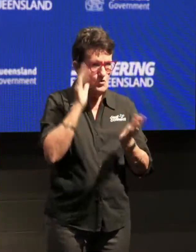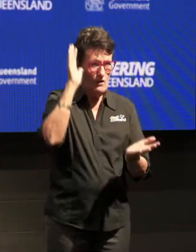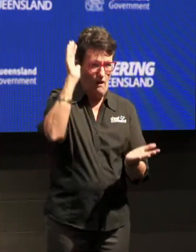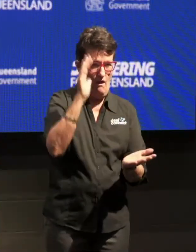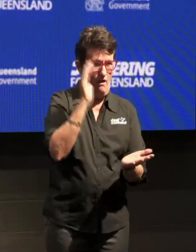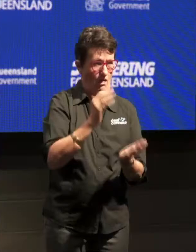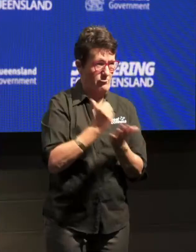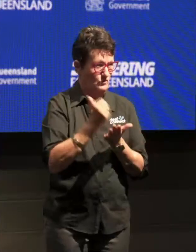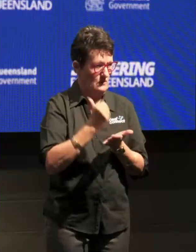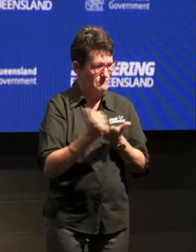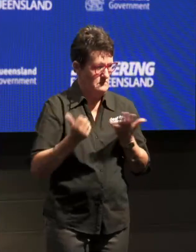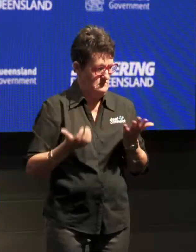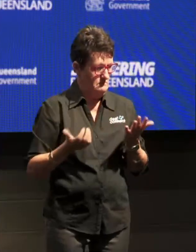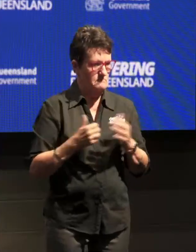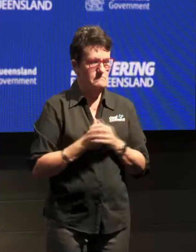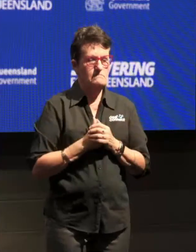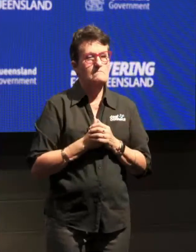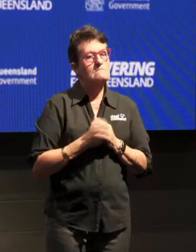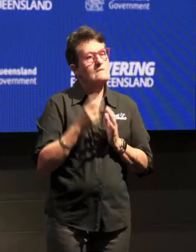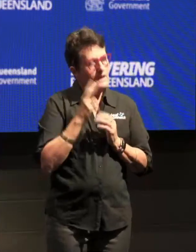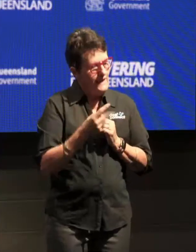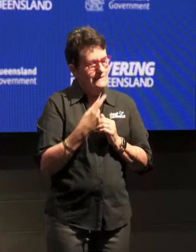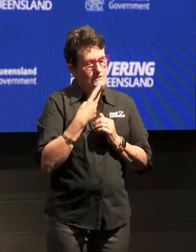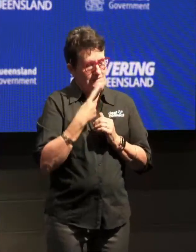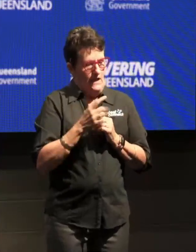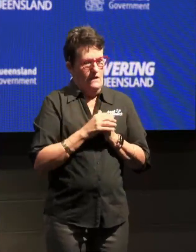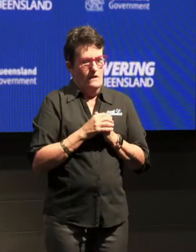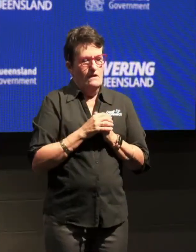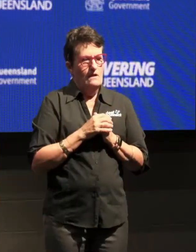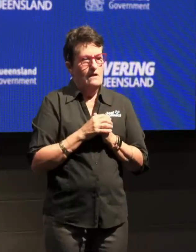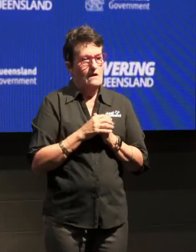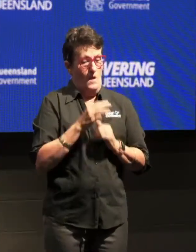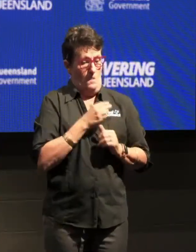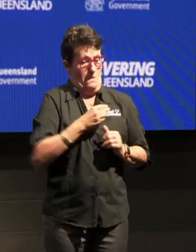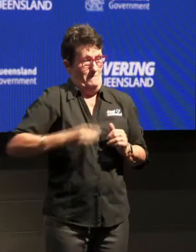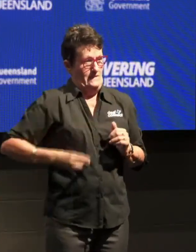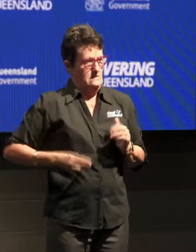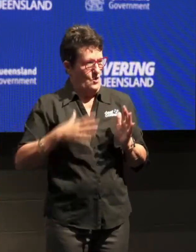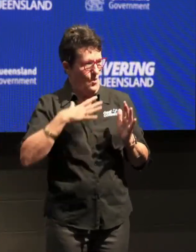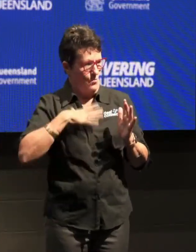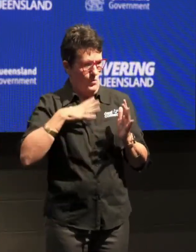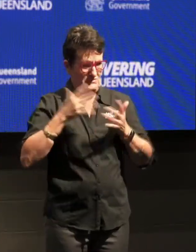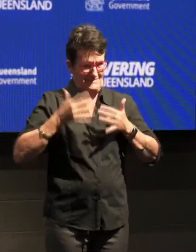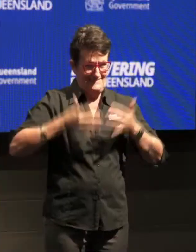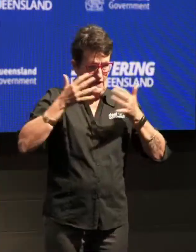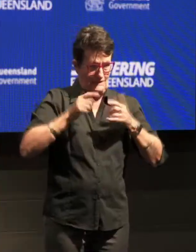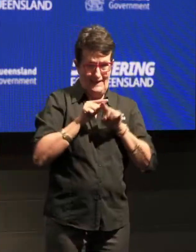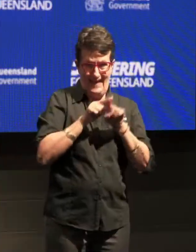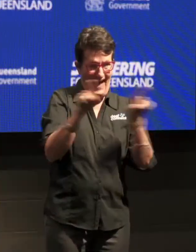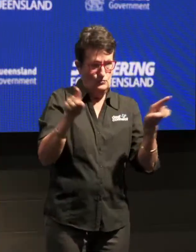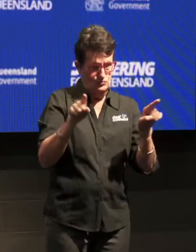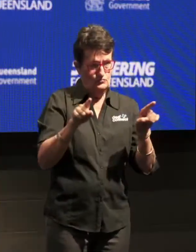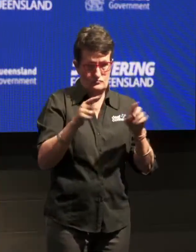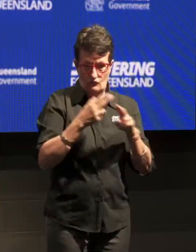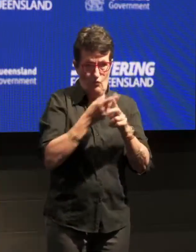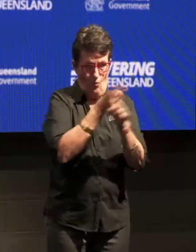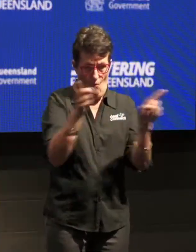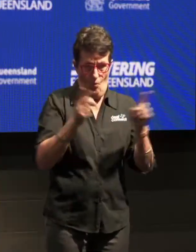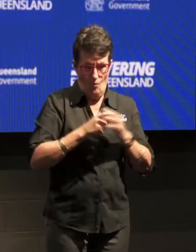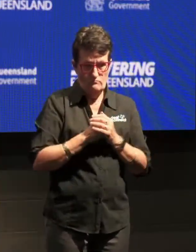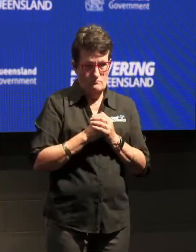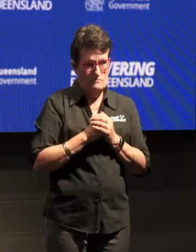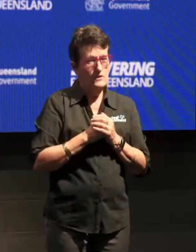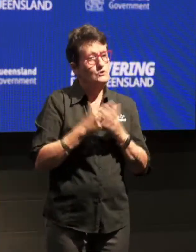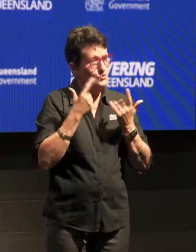down. Now, again, I come back to my point. The minister wants these data out as much as anybody because it shows